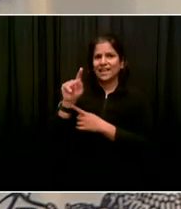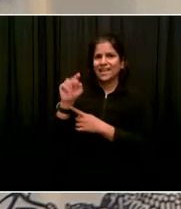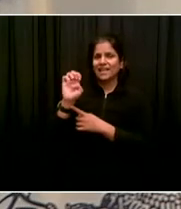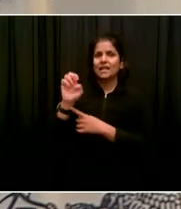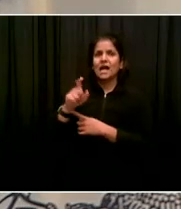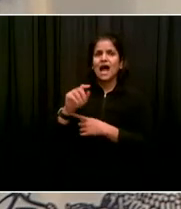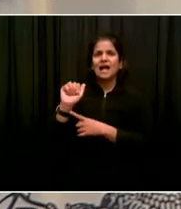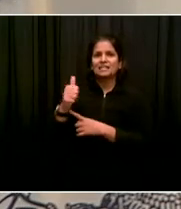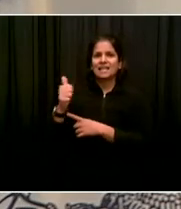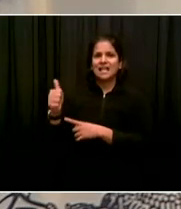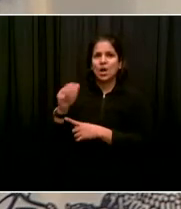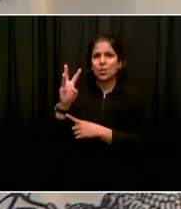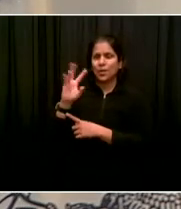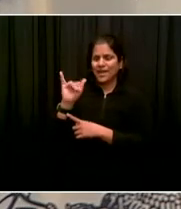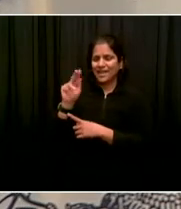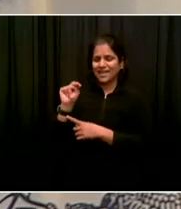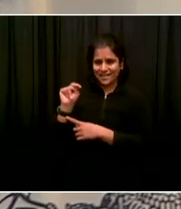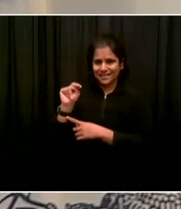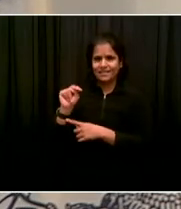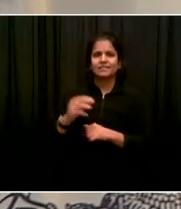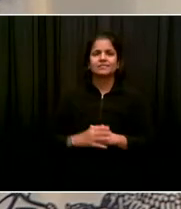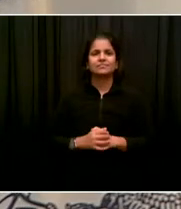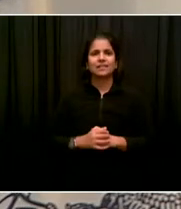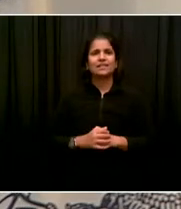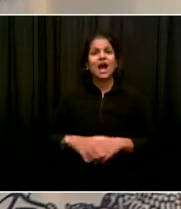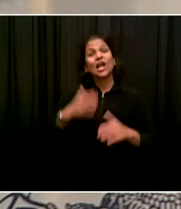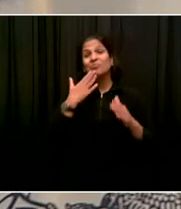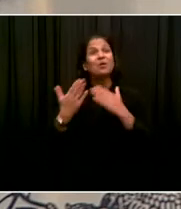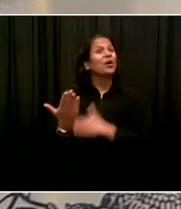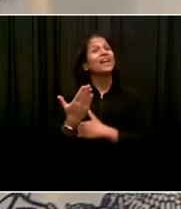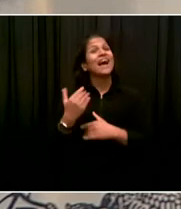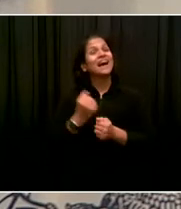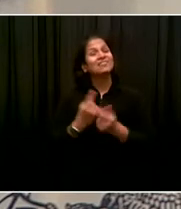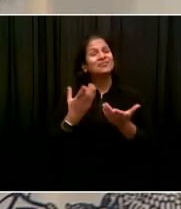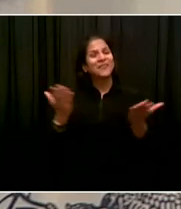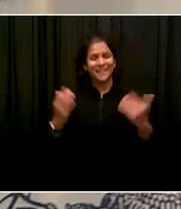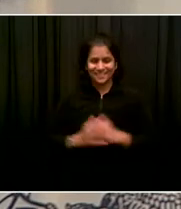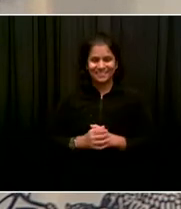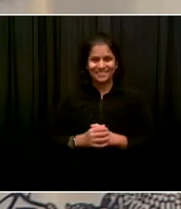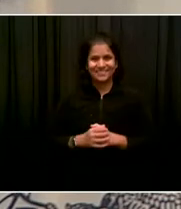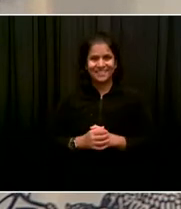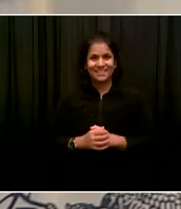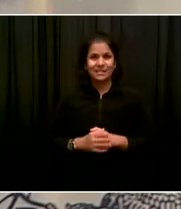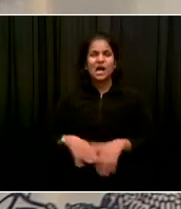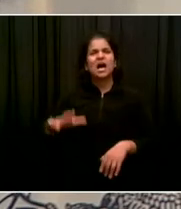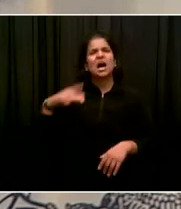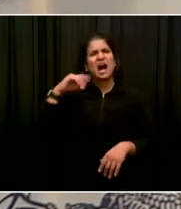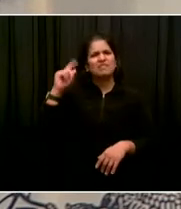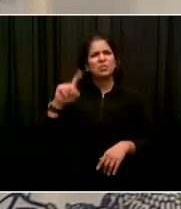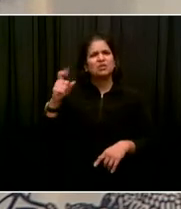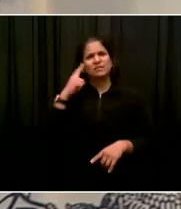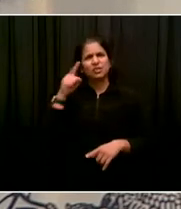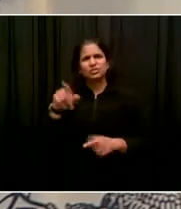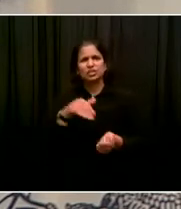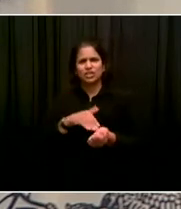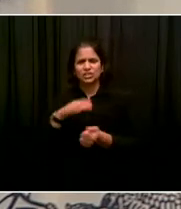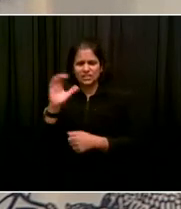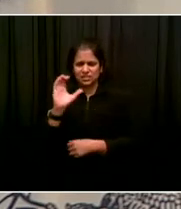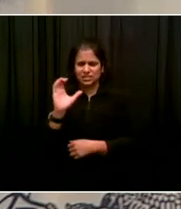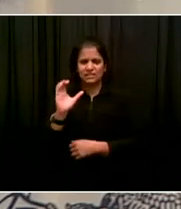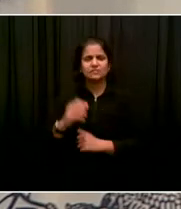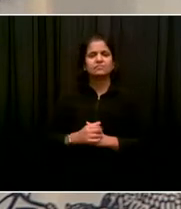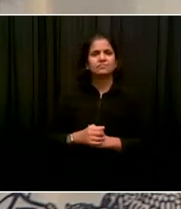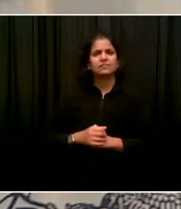Good morning, everybody. And I have a question actually for Dr. Choksi. You mentioned that you do have